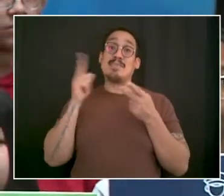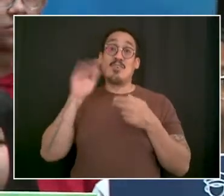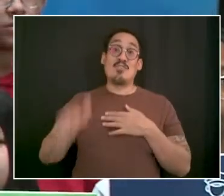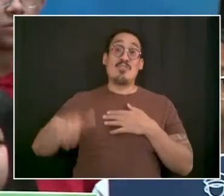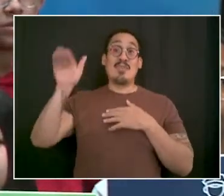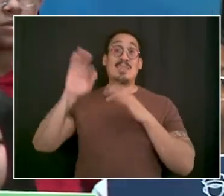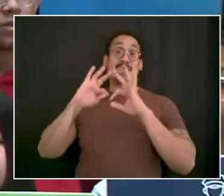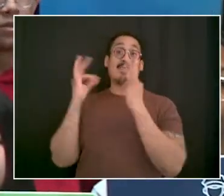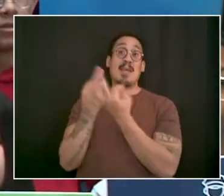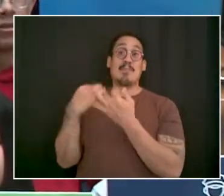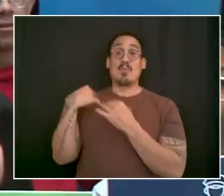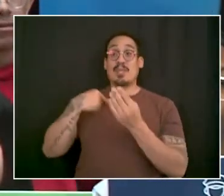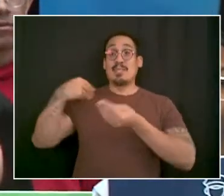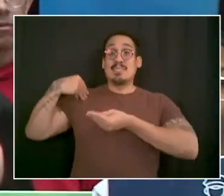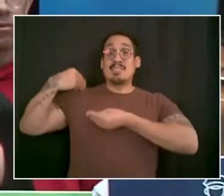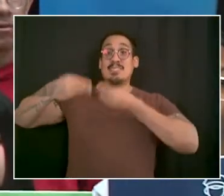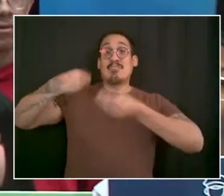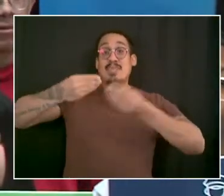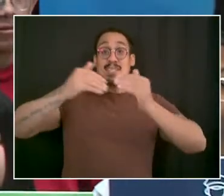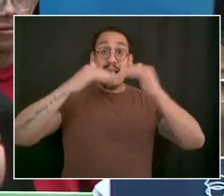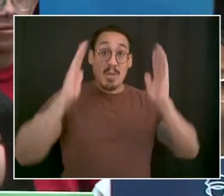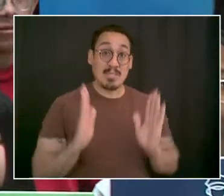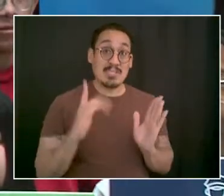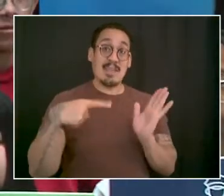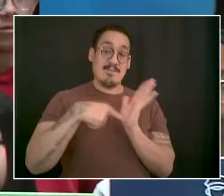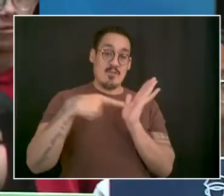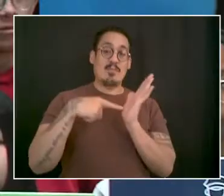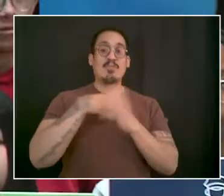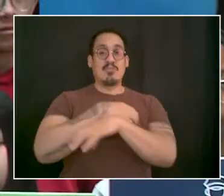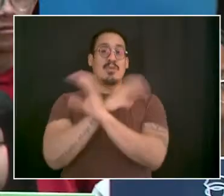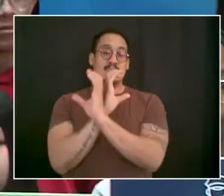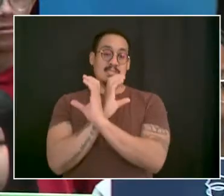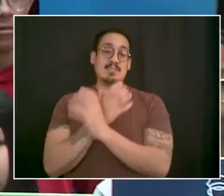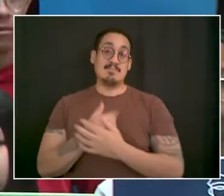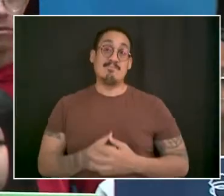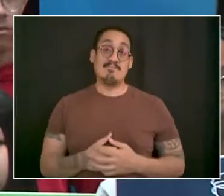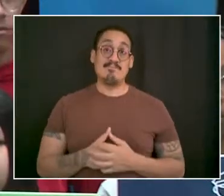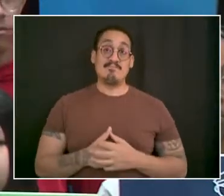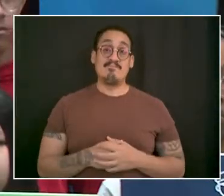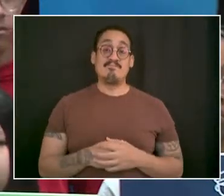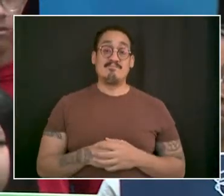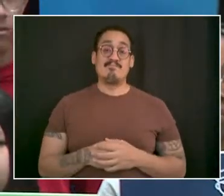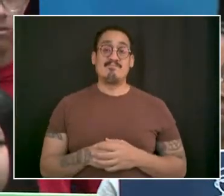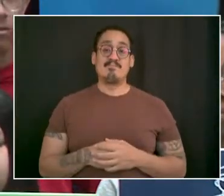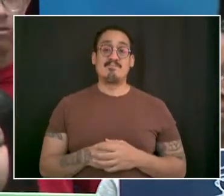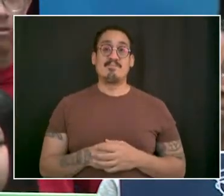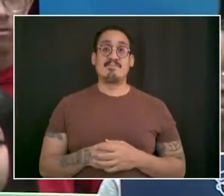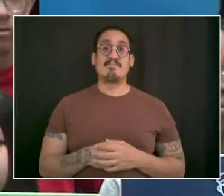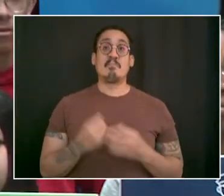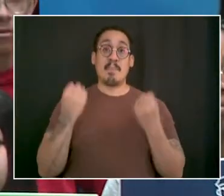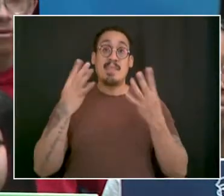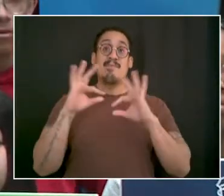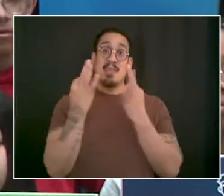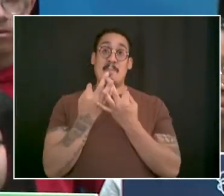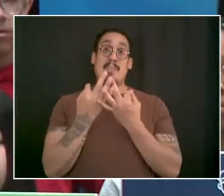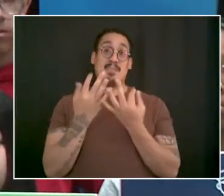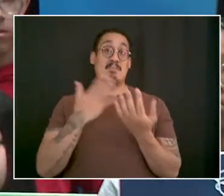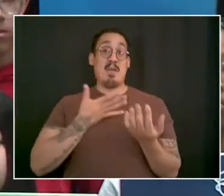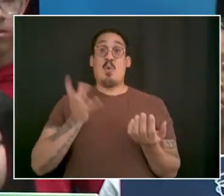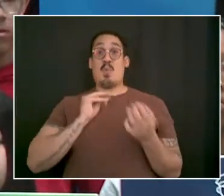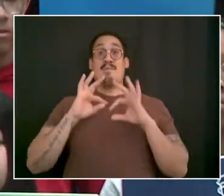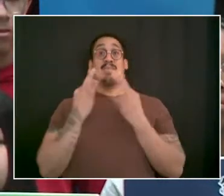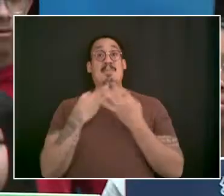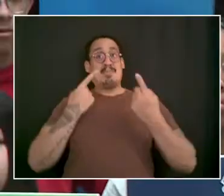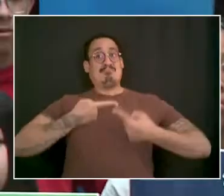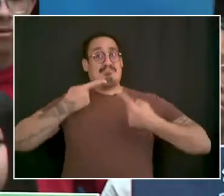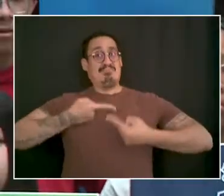housing and affordability crisis. My own family struggled with housing insecurity. My mother would sometimes